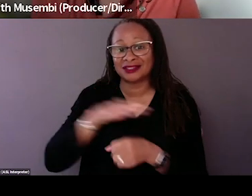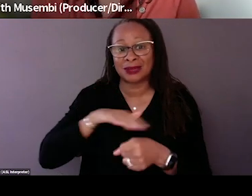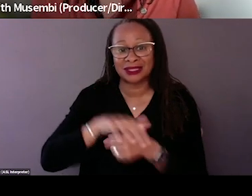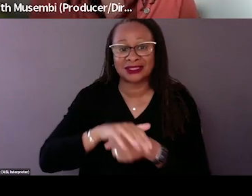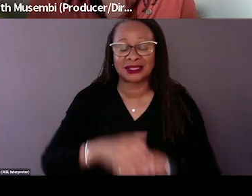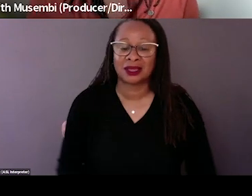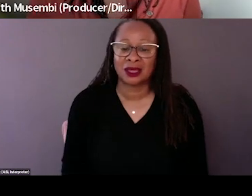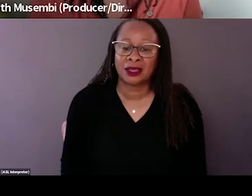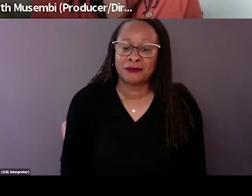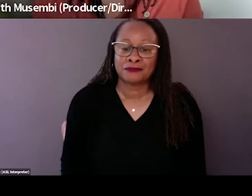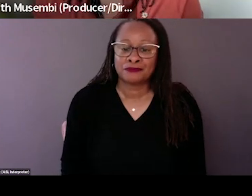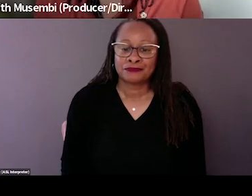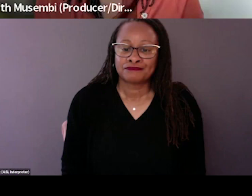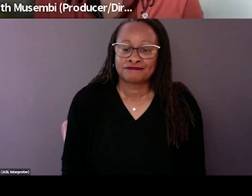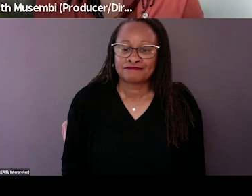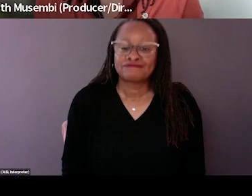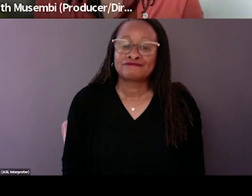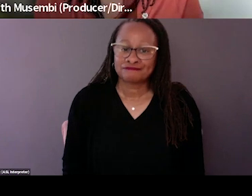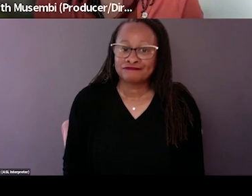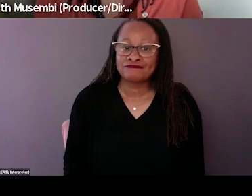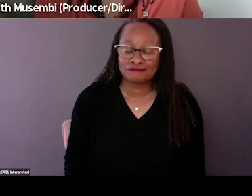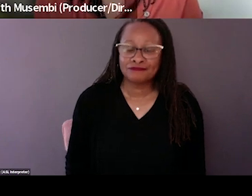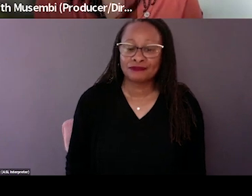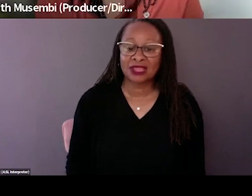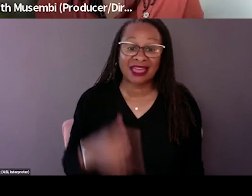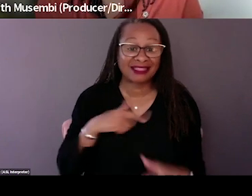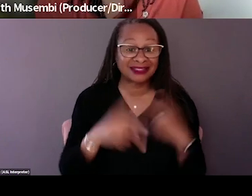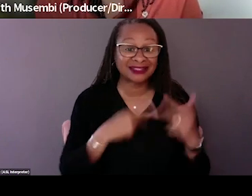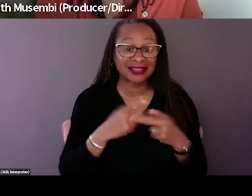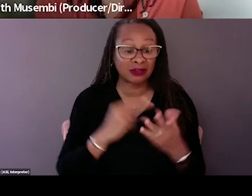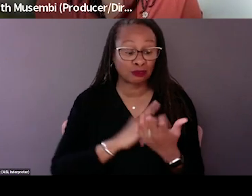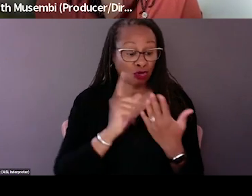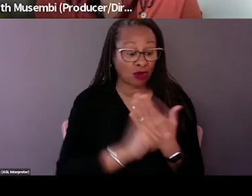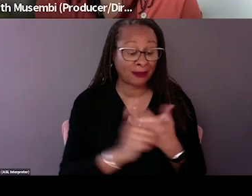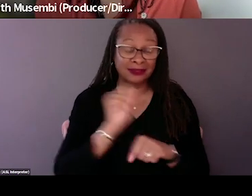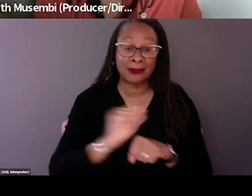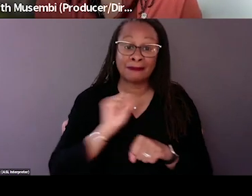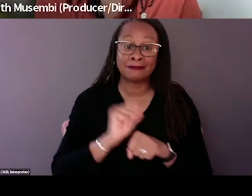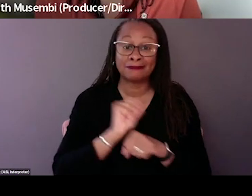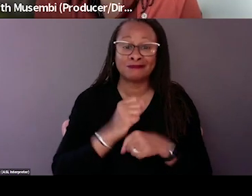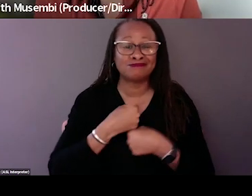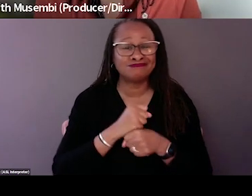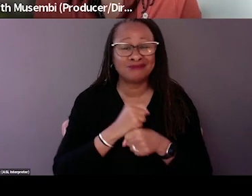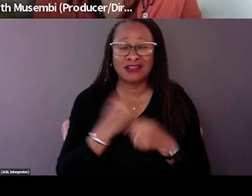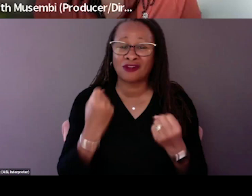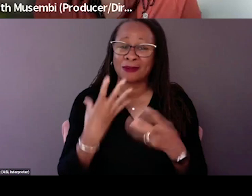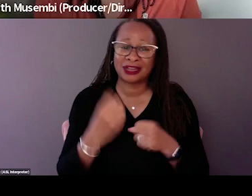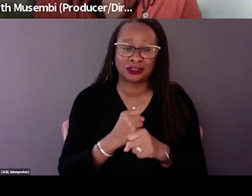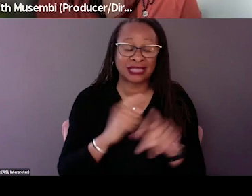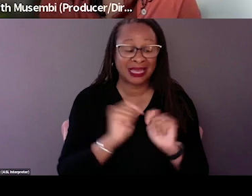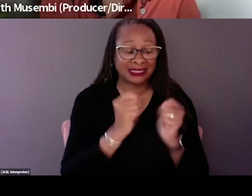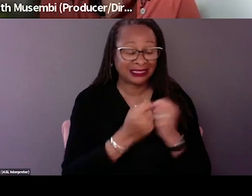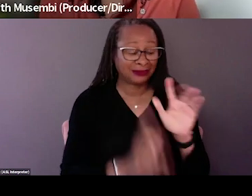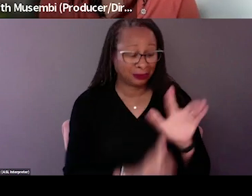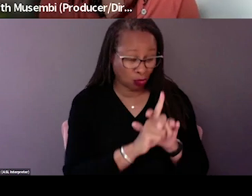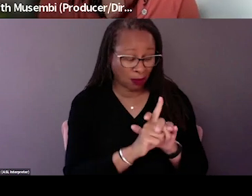So these kinds of shows have been made for years and years and years, and the teams that primarily make them